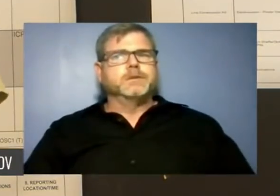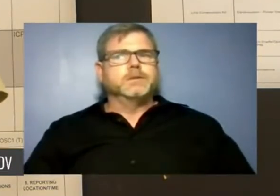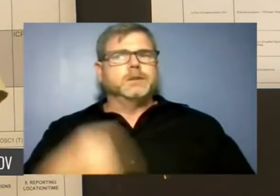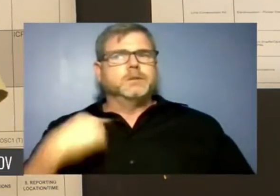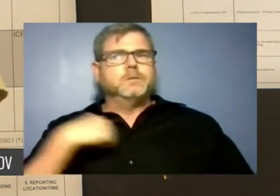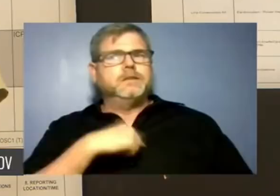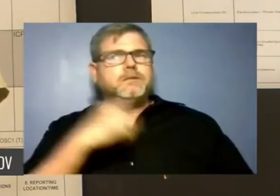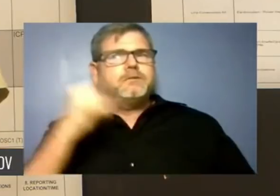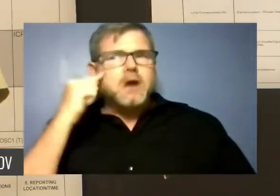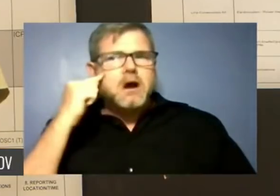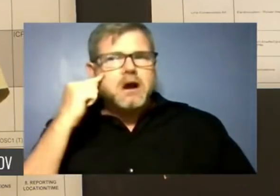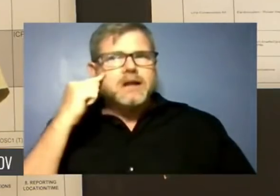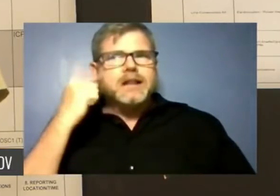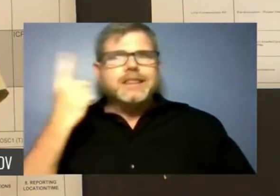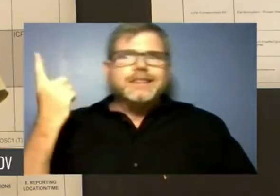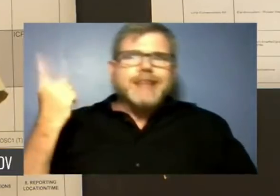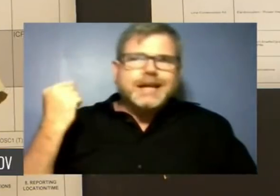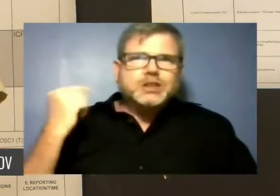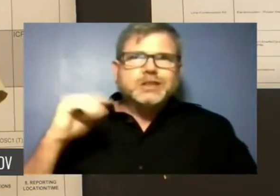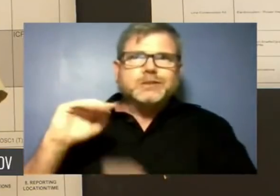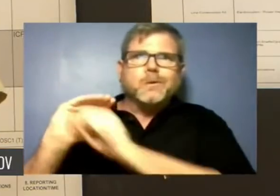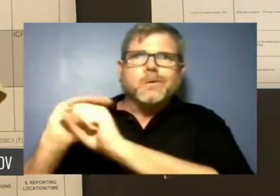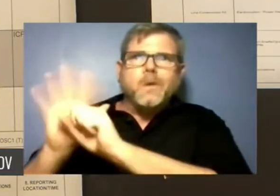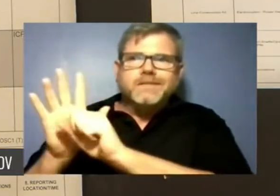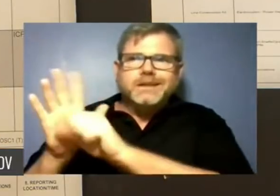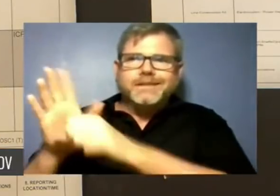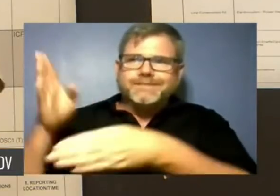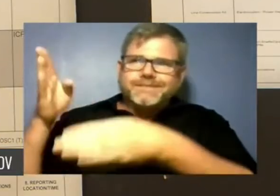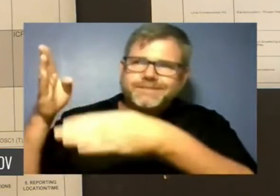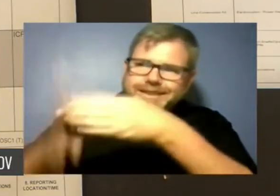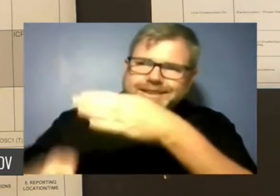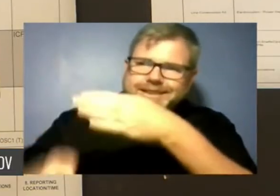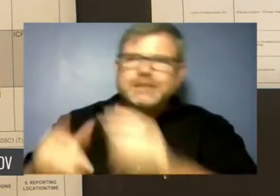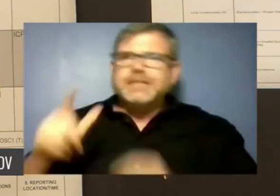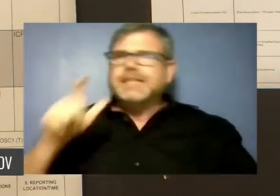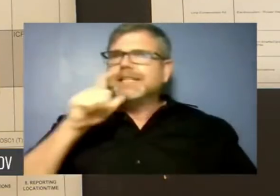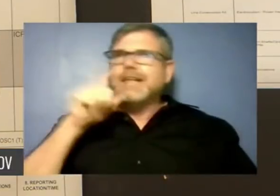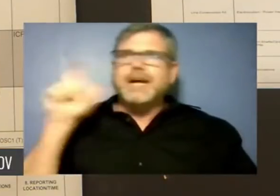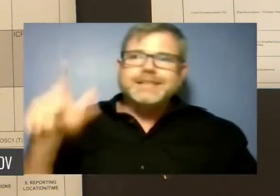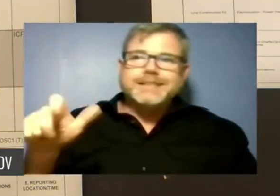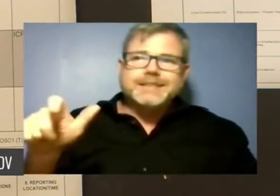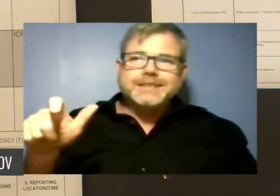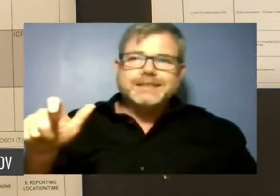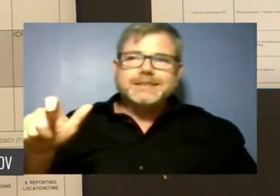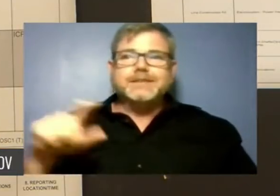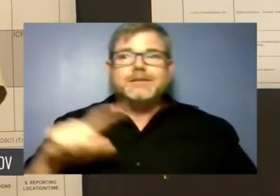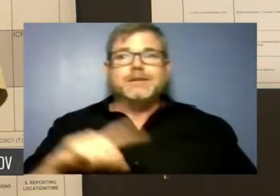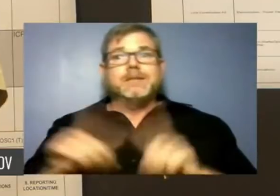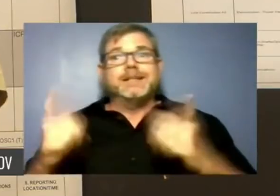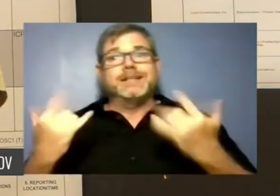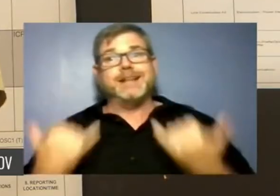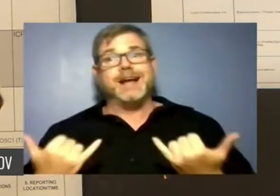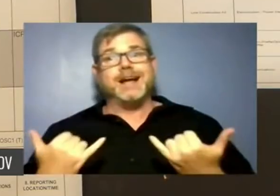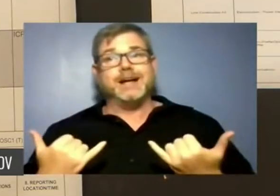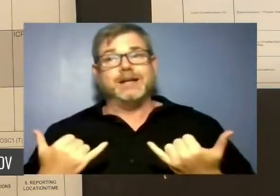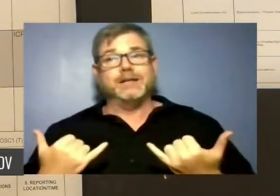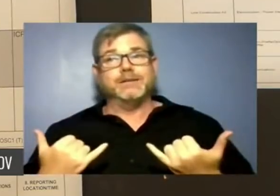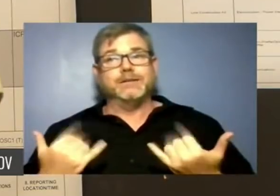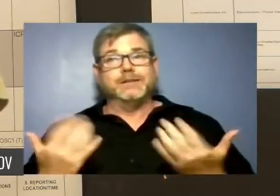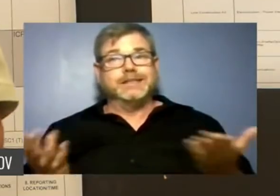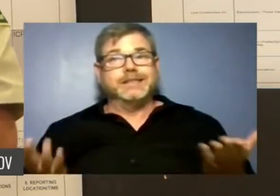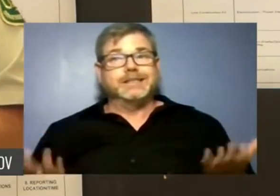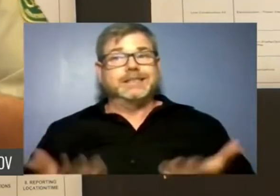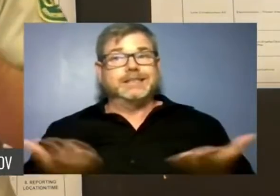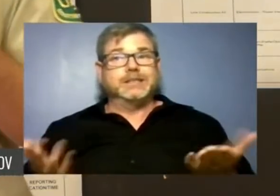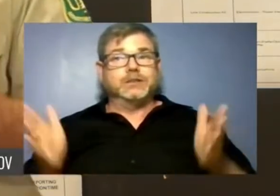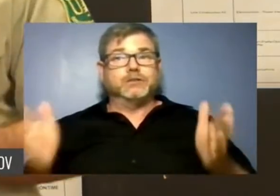our masks, we wouldn't need the gloves. And if you could look around this room, you'll see that there are almost no people in it, and there's a huge wide